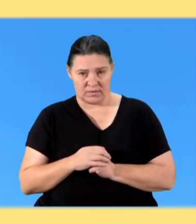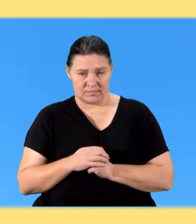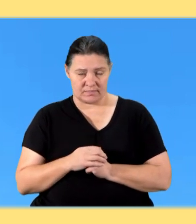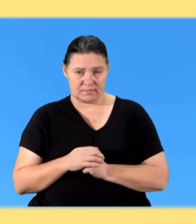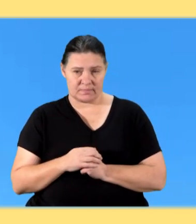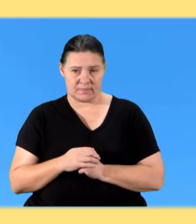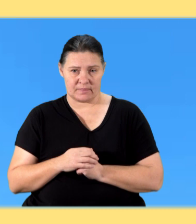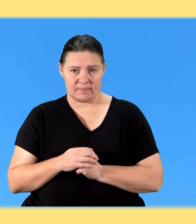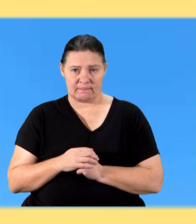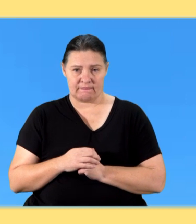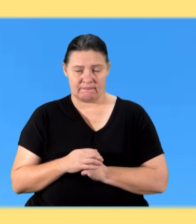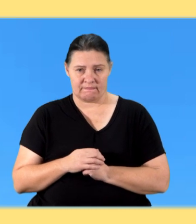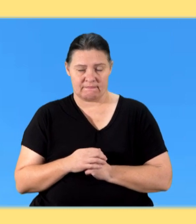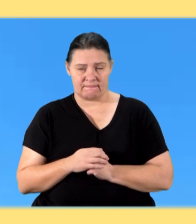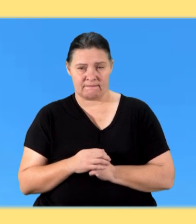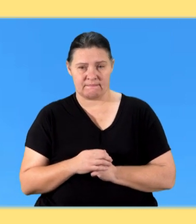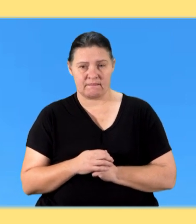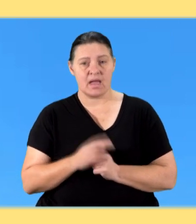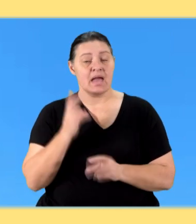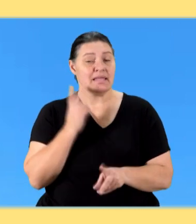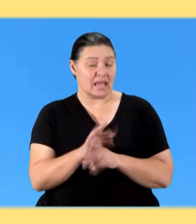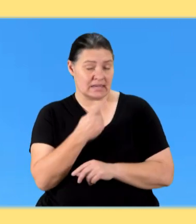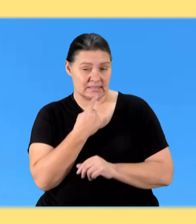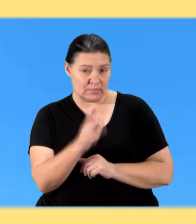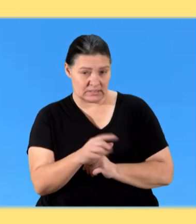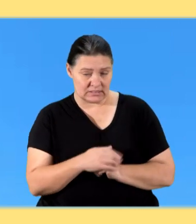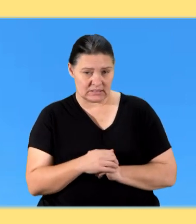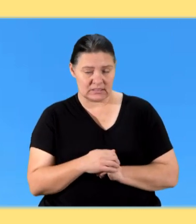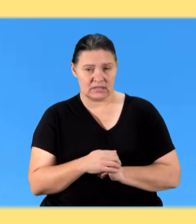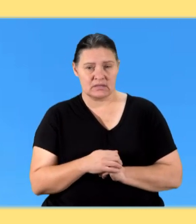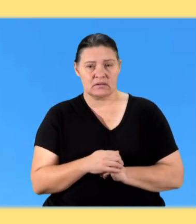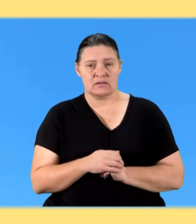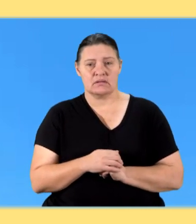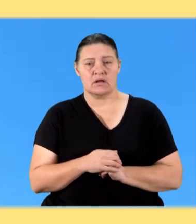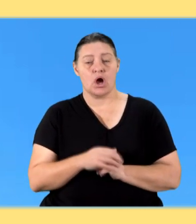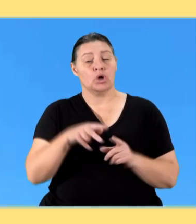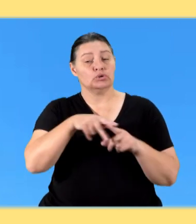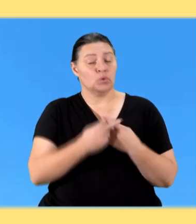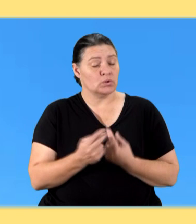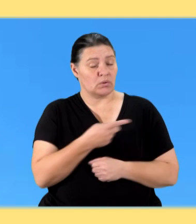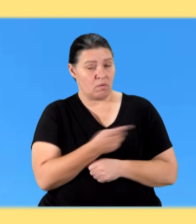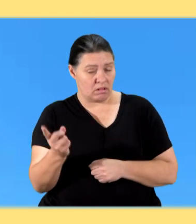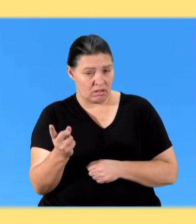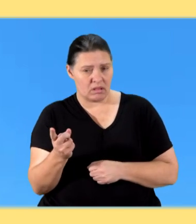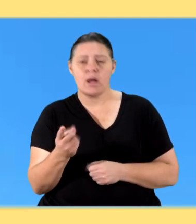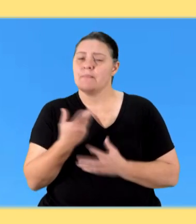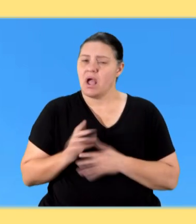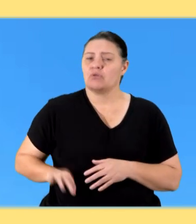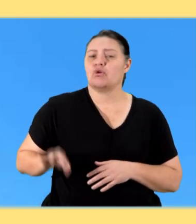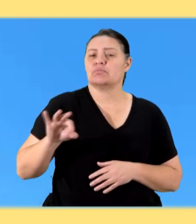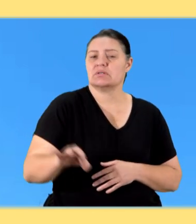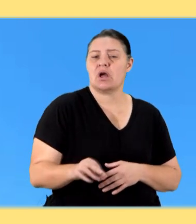104. 104. It then goes on to say, Tools and All, this is the name of the